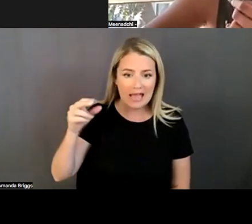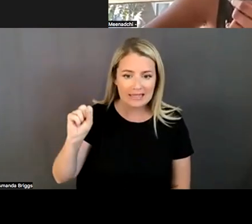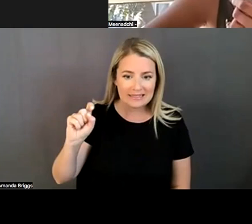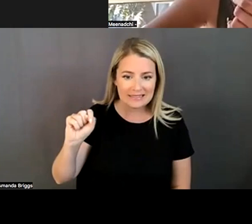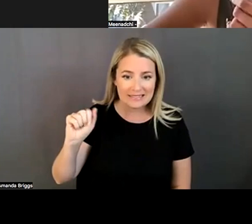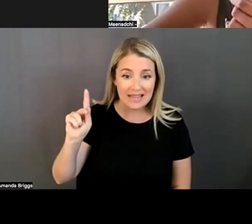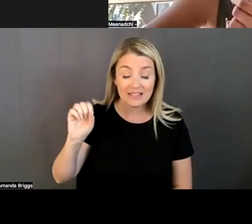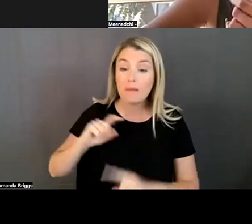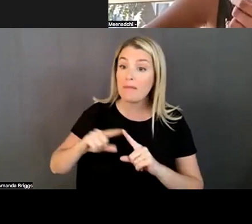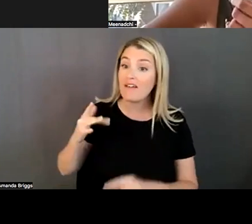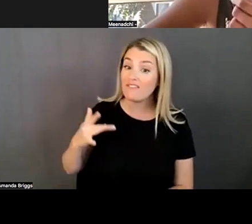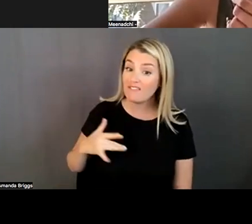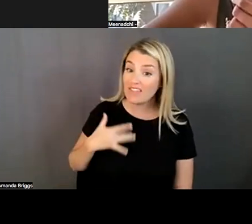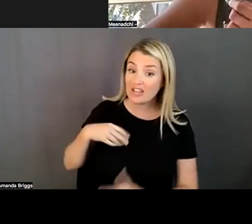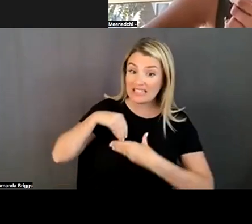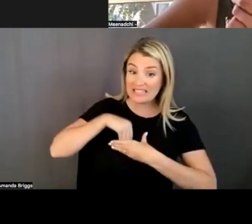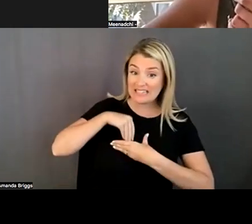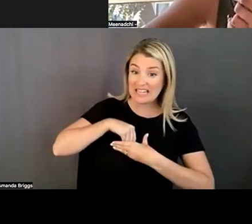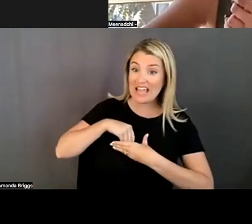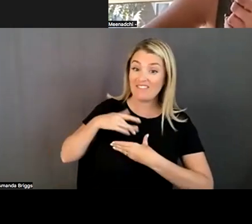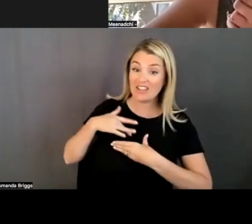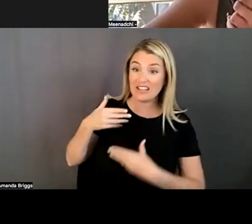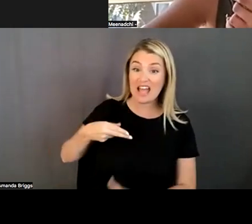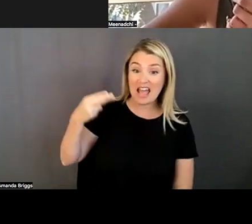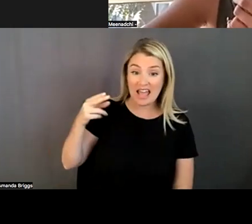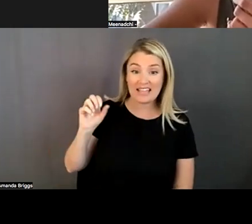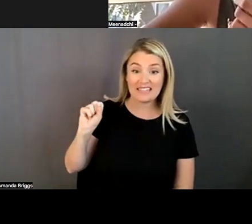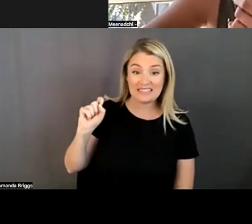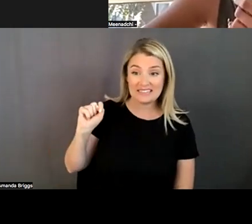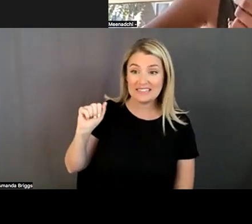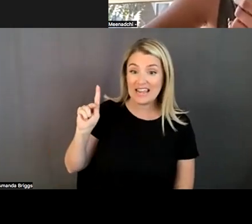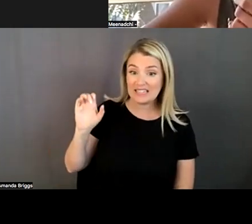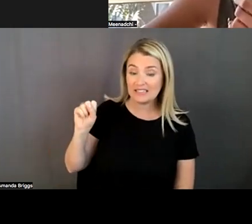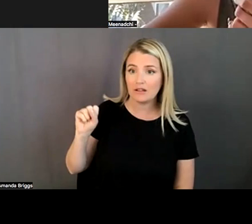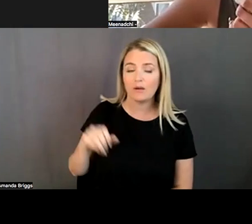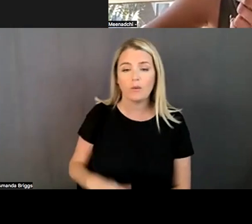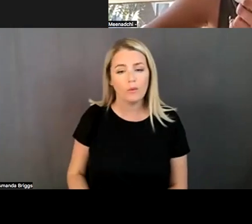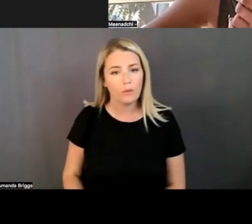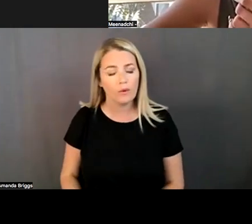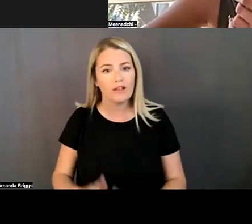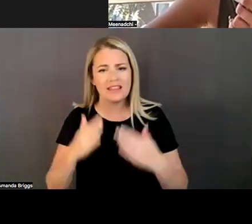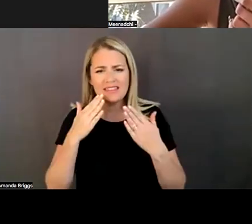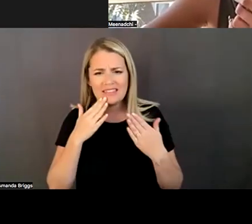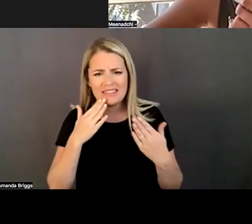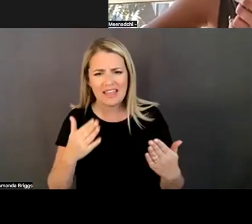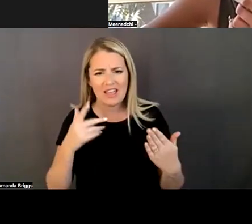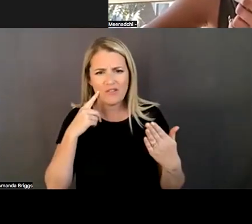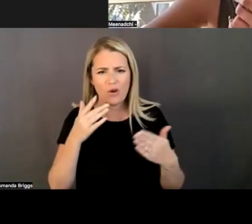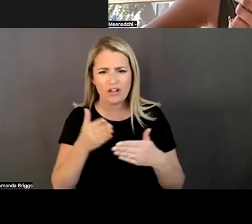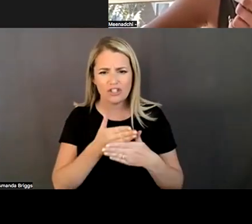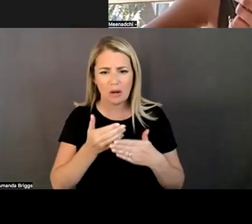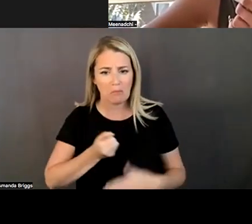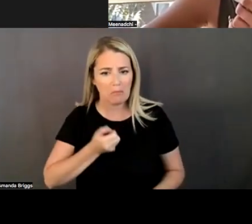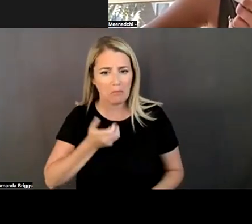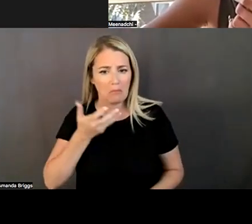to me internally. Thank you immensely for sharing that in the space